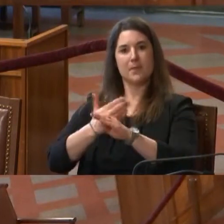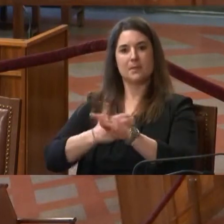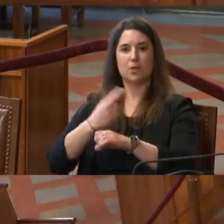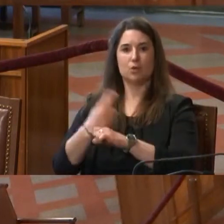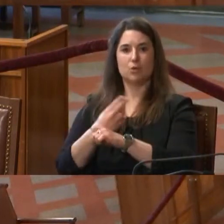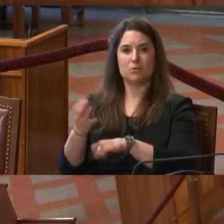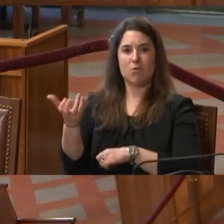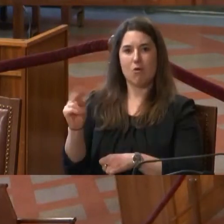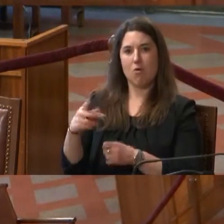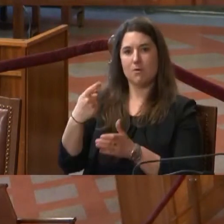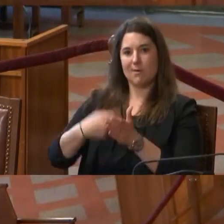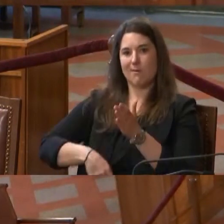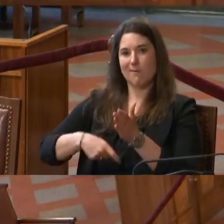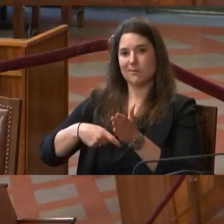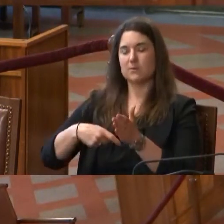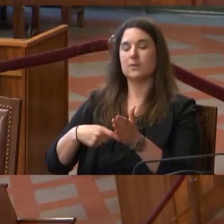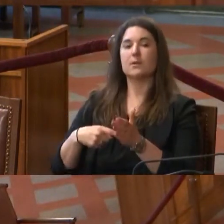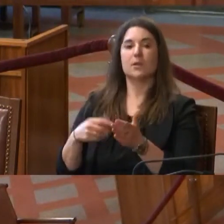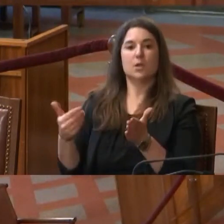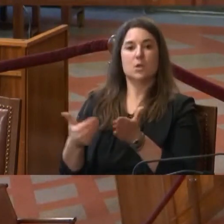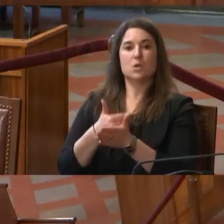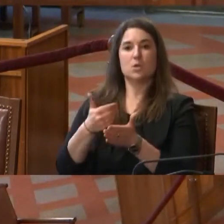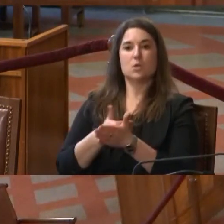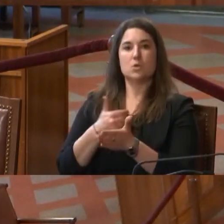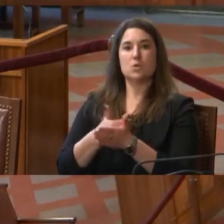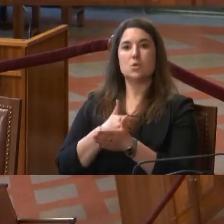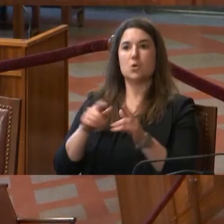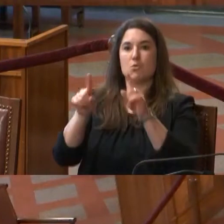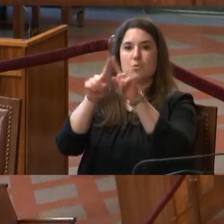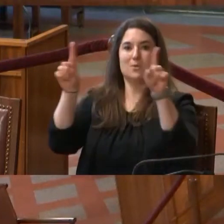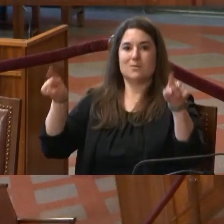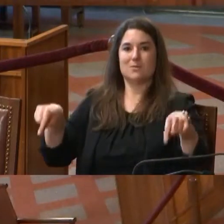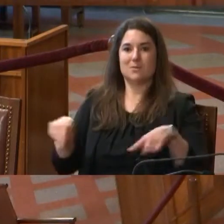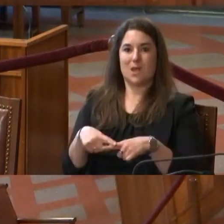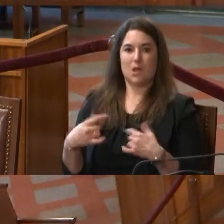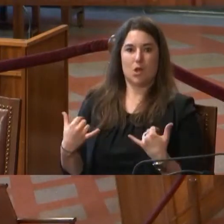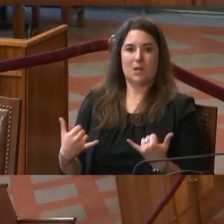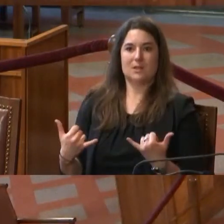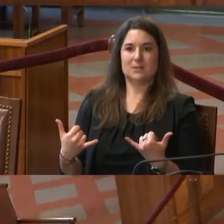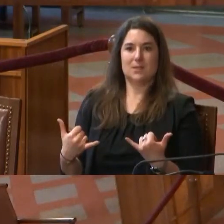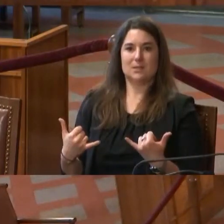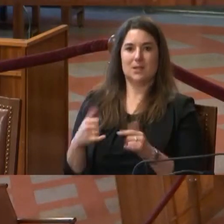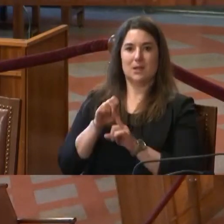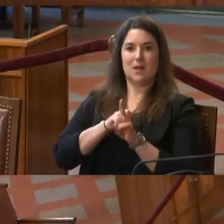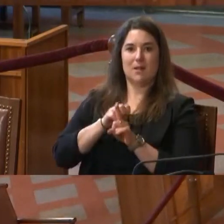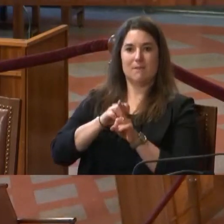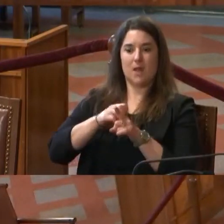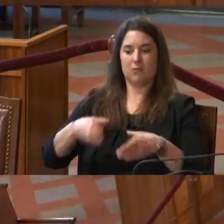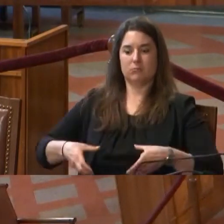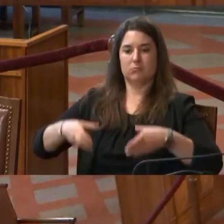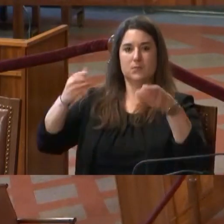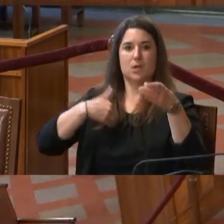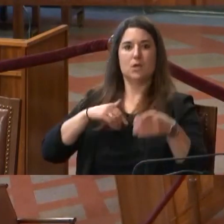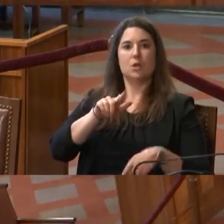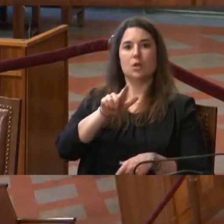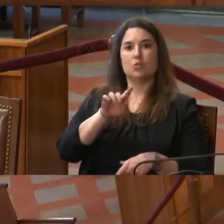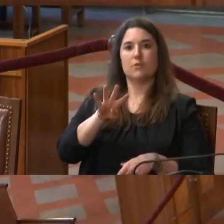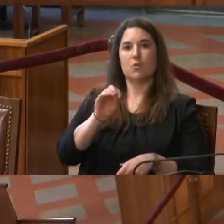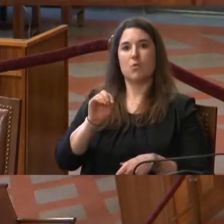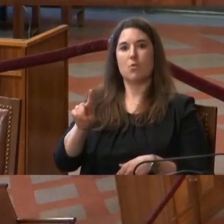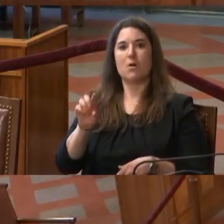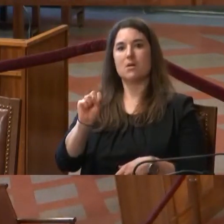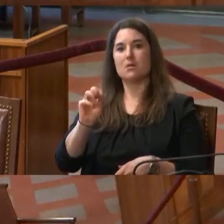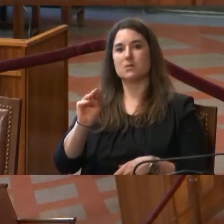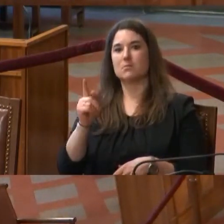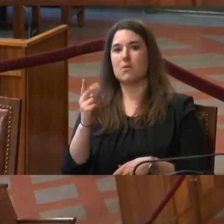and use at their own cost and expense a new round sign on an existing elevator shaft at 2401 Smallman